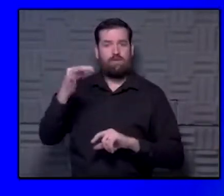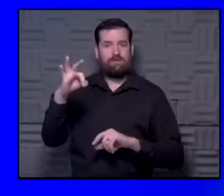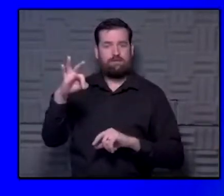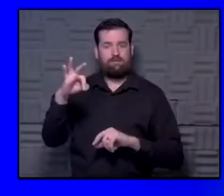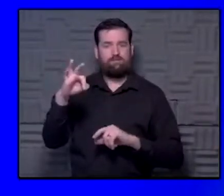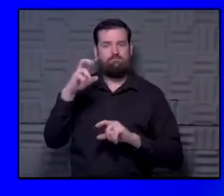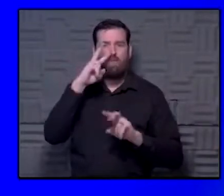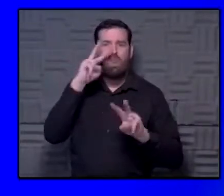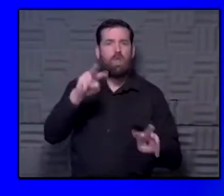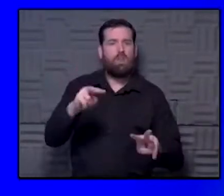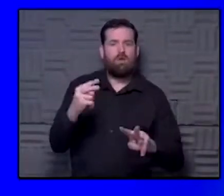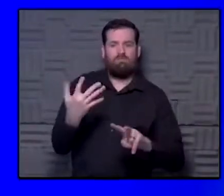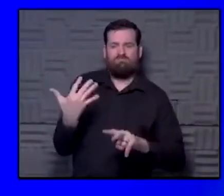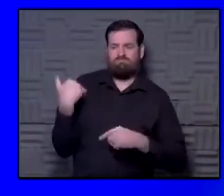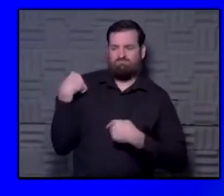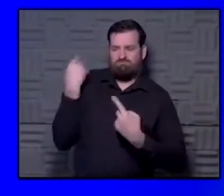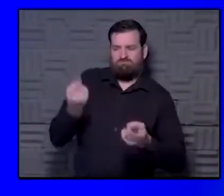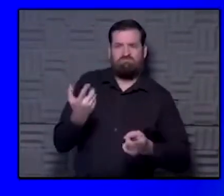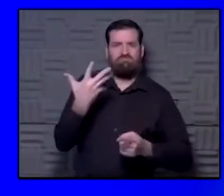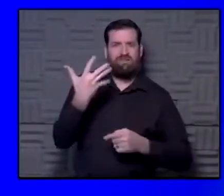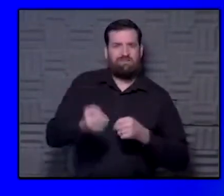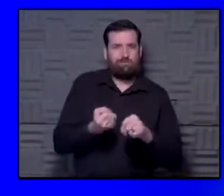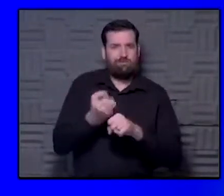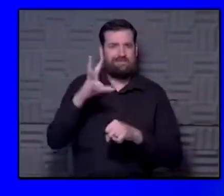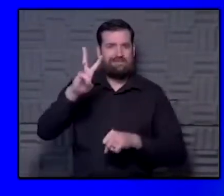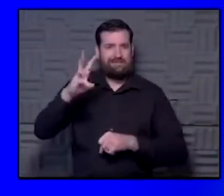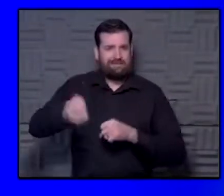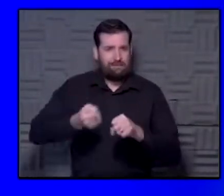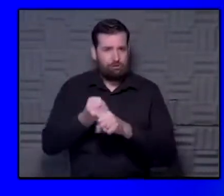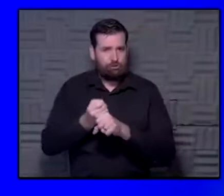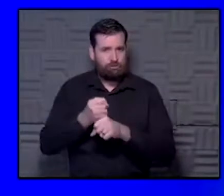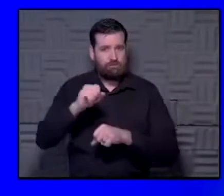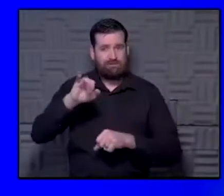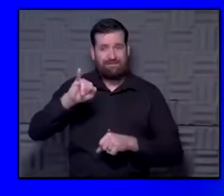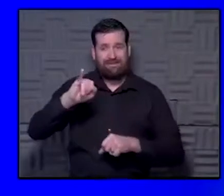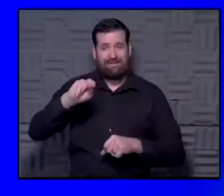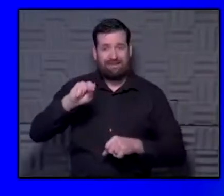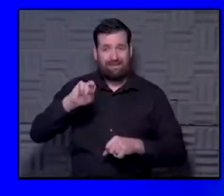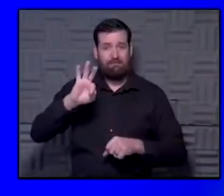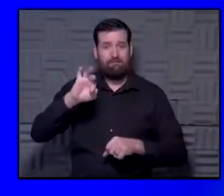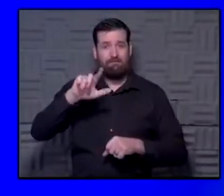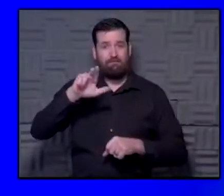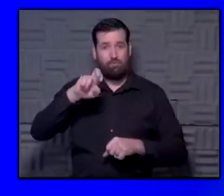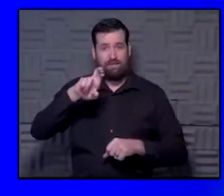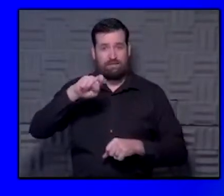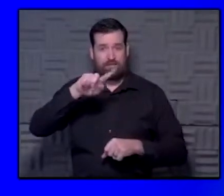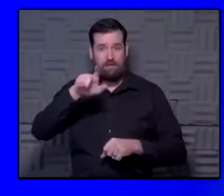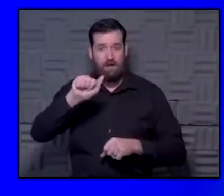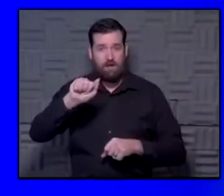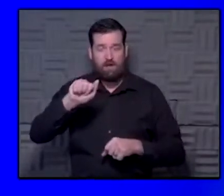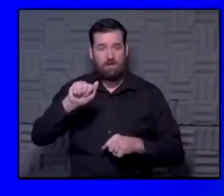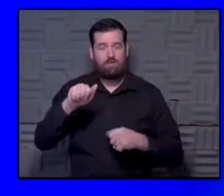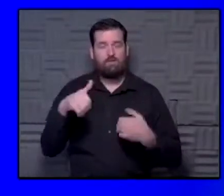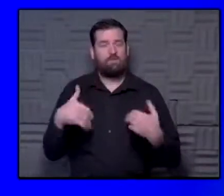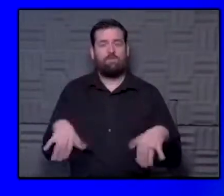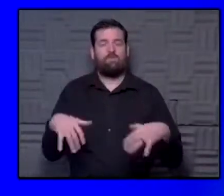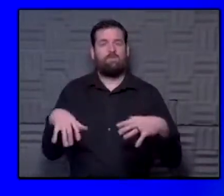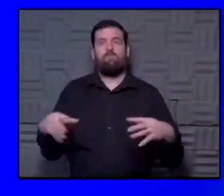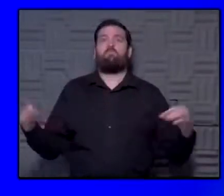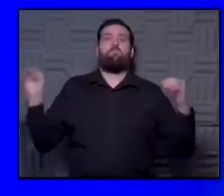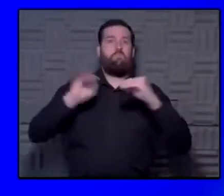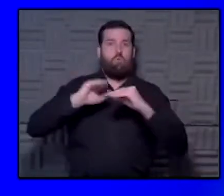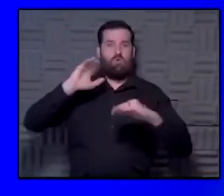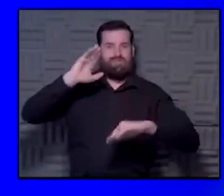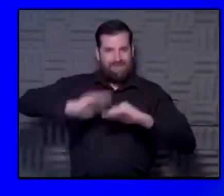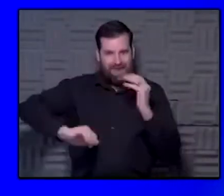5 or 6 years with influenza, those 500,000 deaths just make so much greater than all of those years